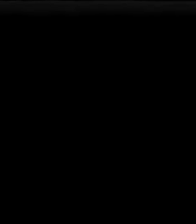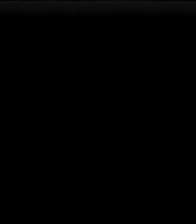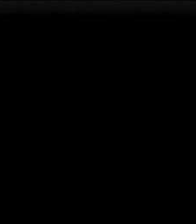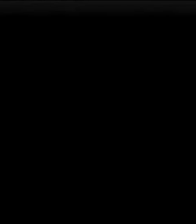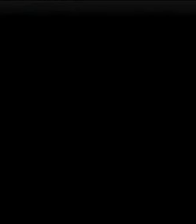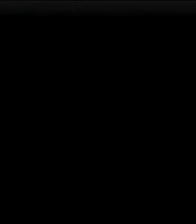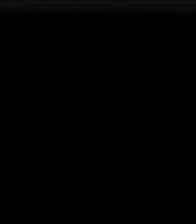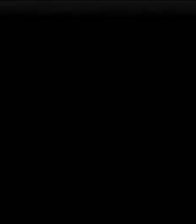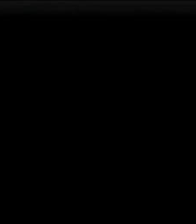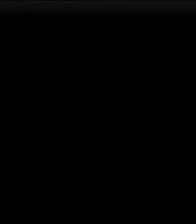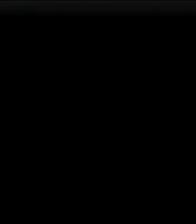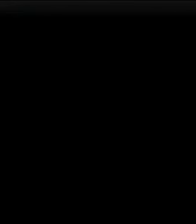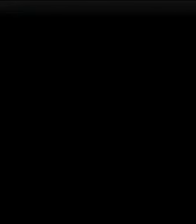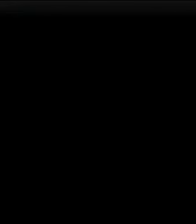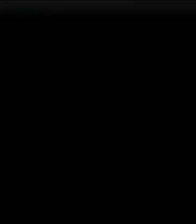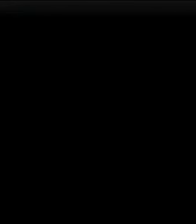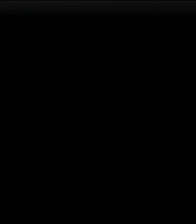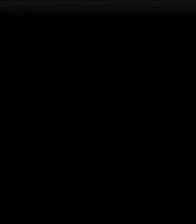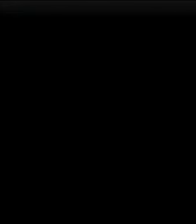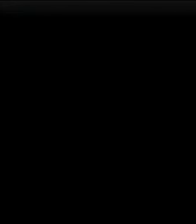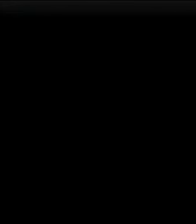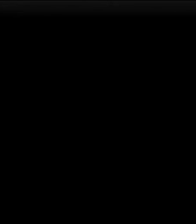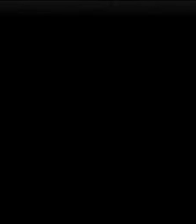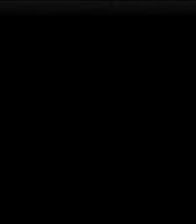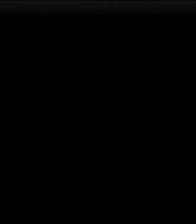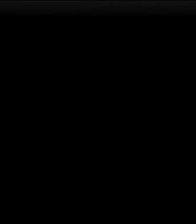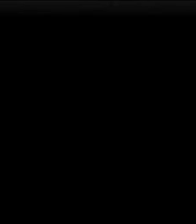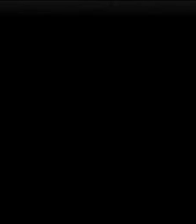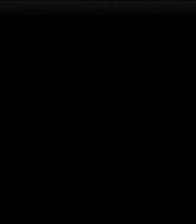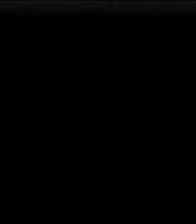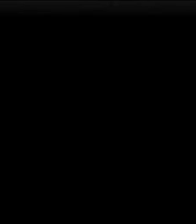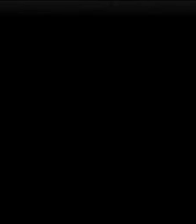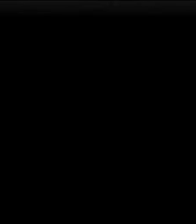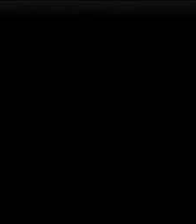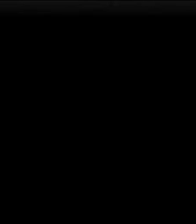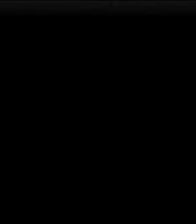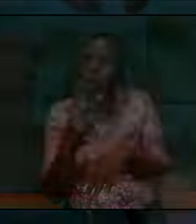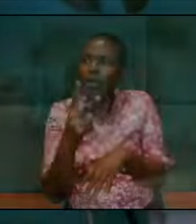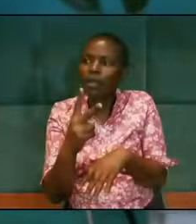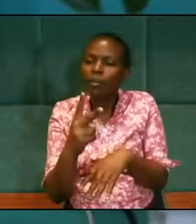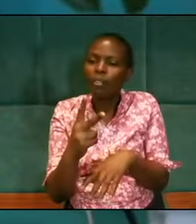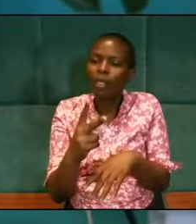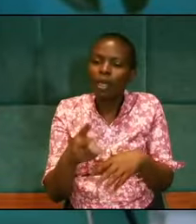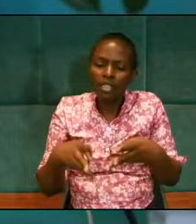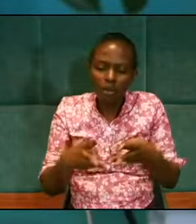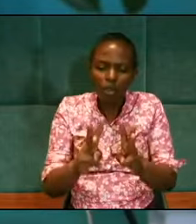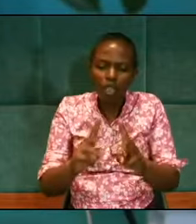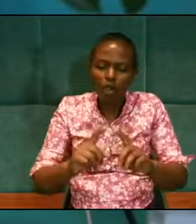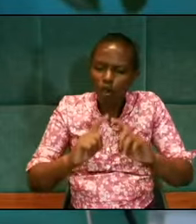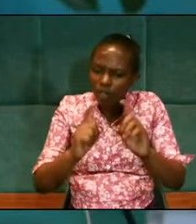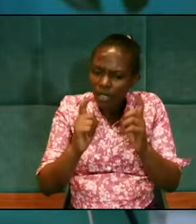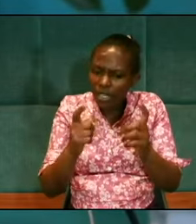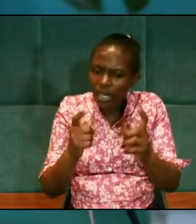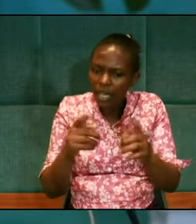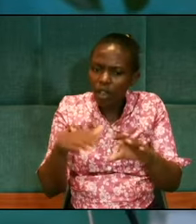The way of an eagle in the sky. The second, the way of a snake on a